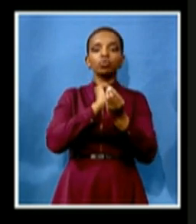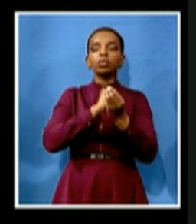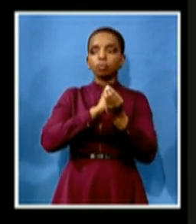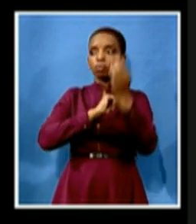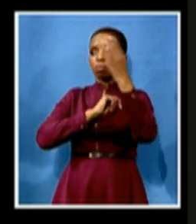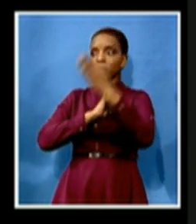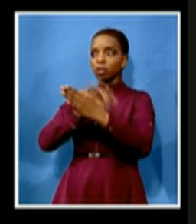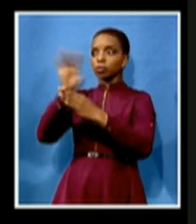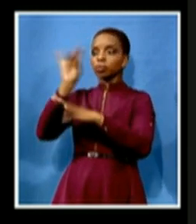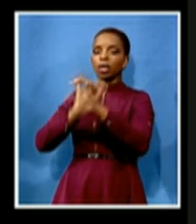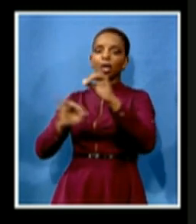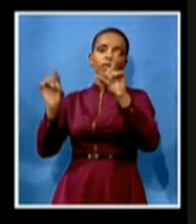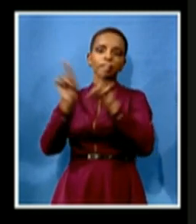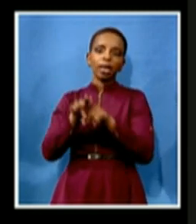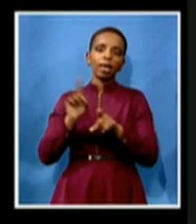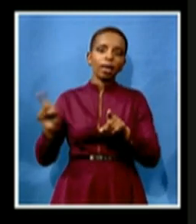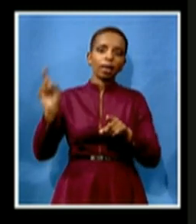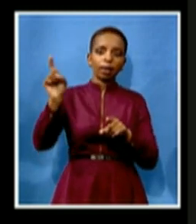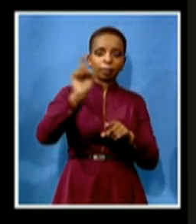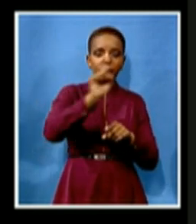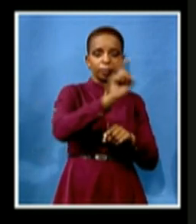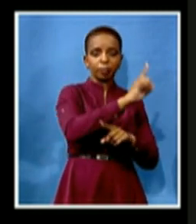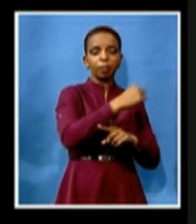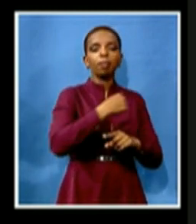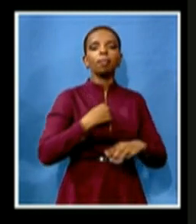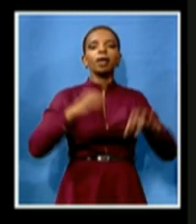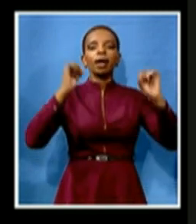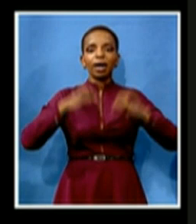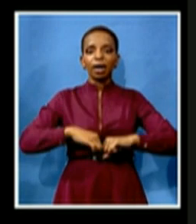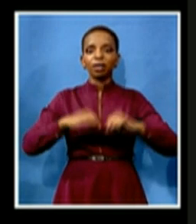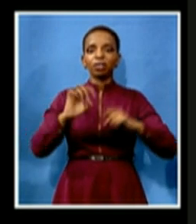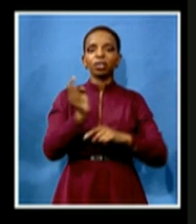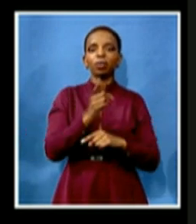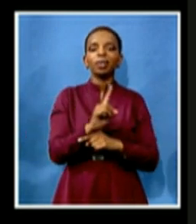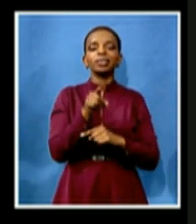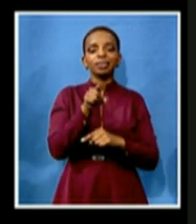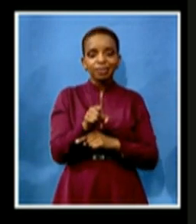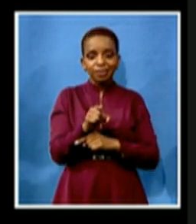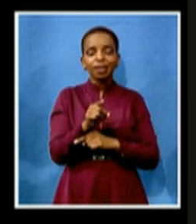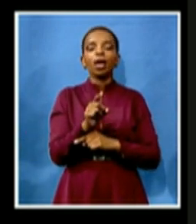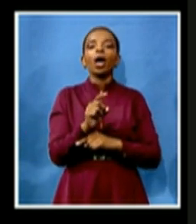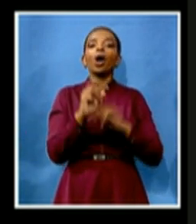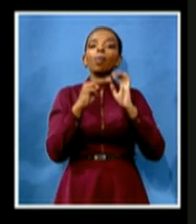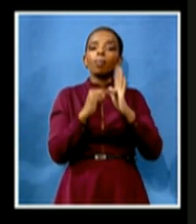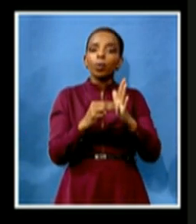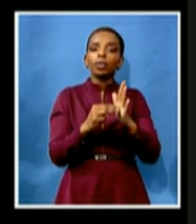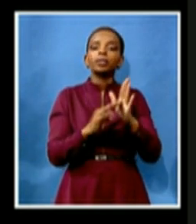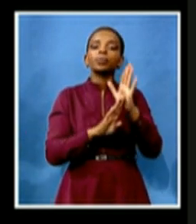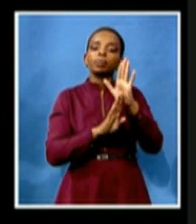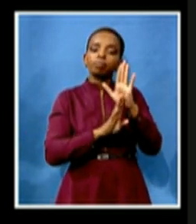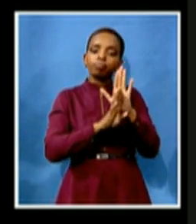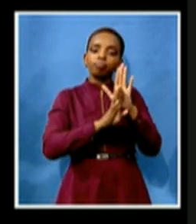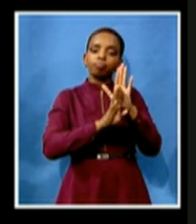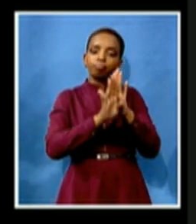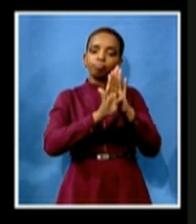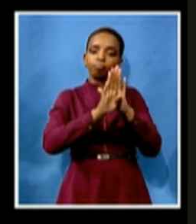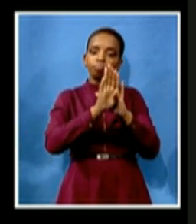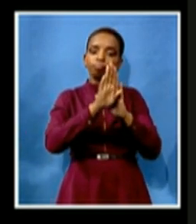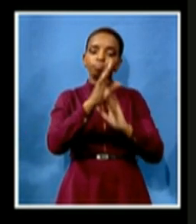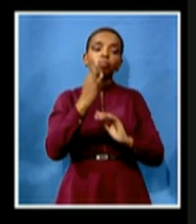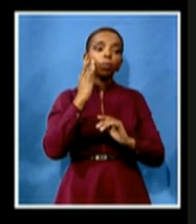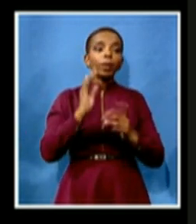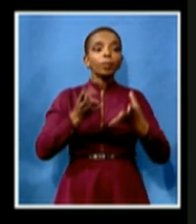keep improving as we continue to feed real data. And I think it's also important to